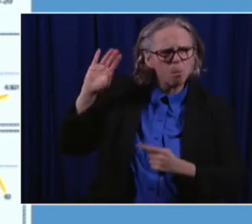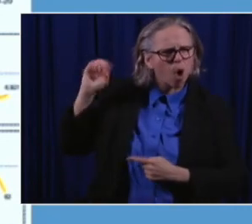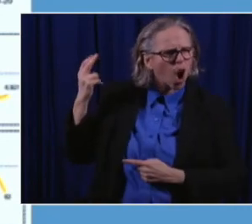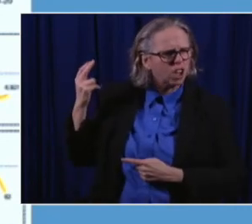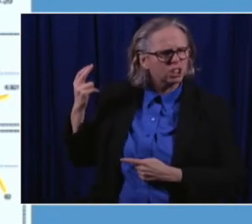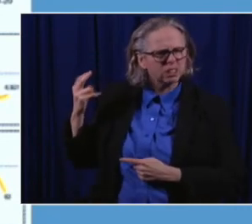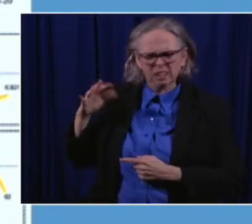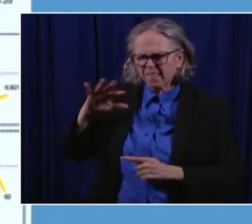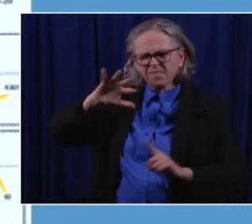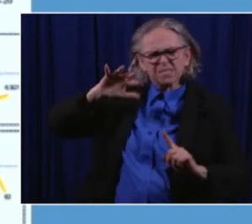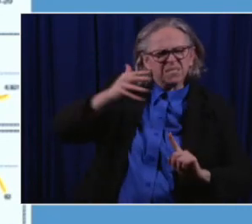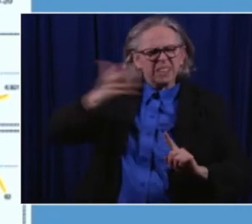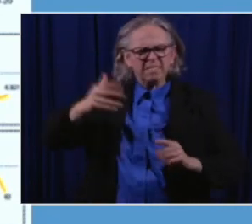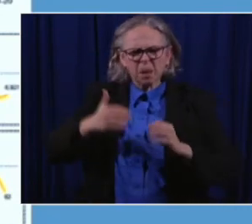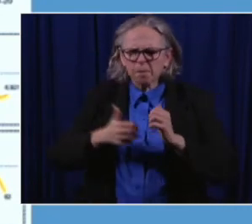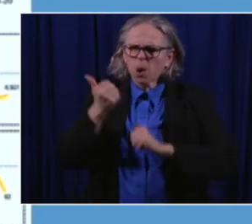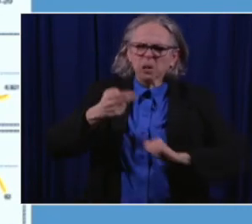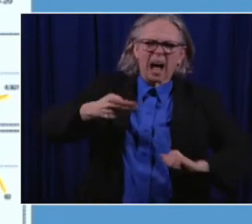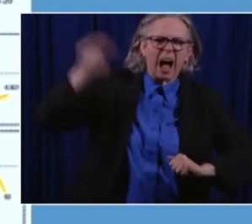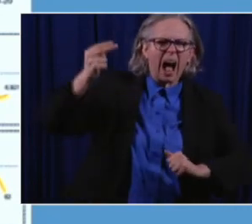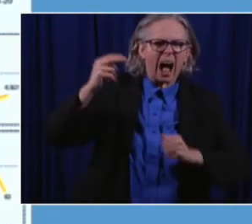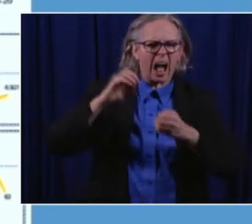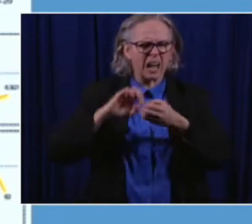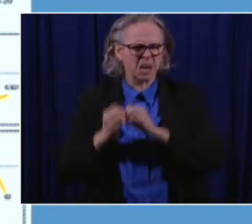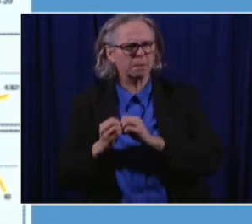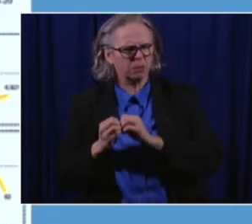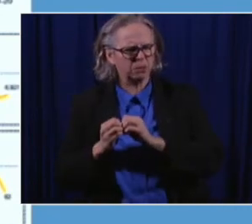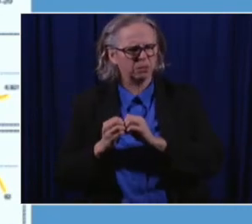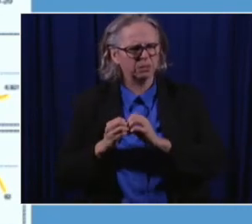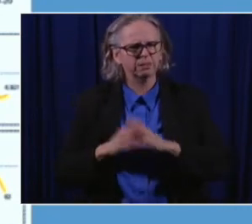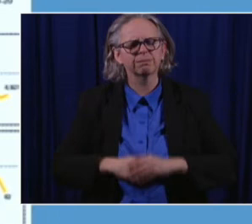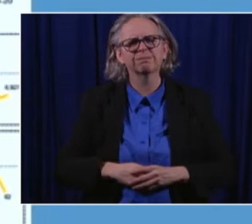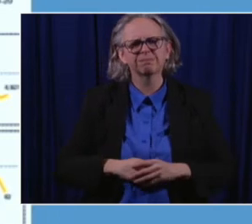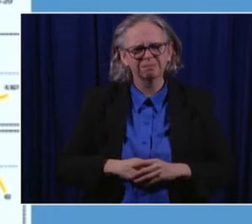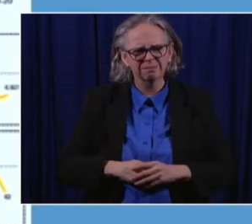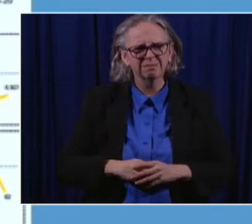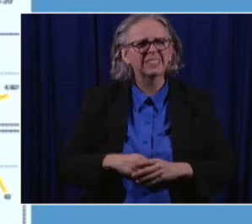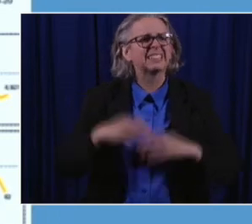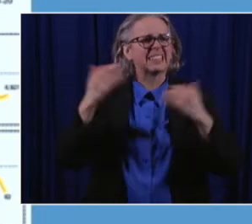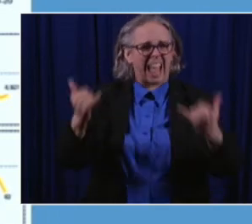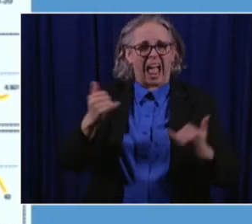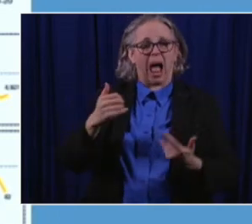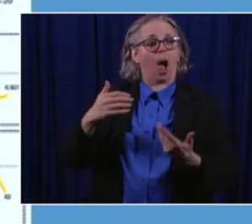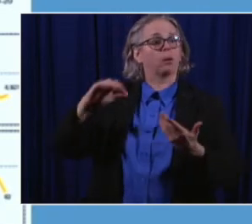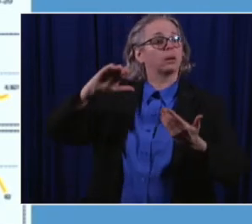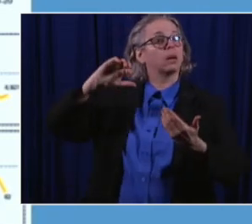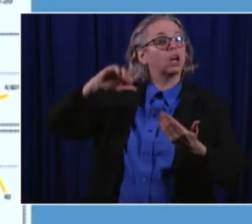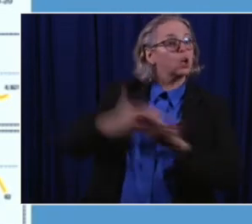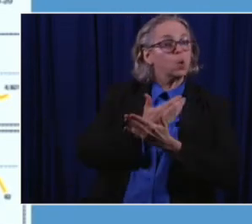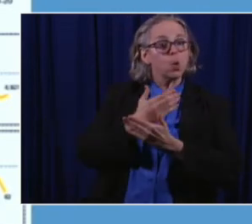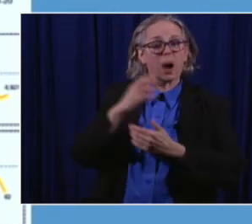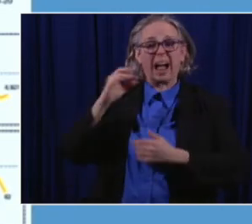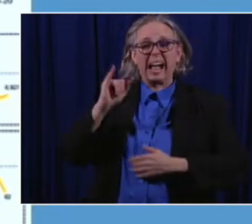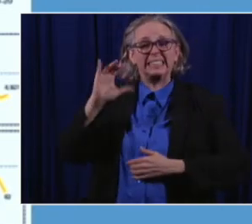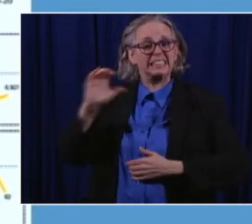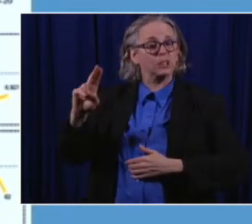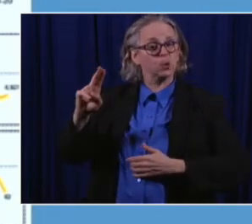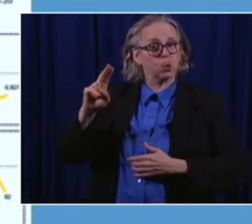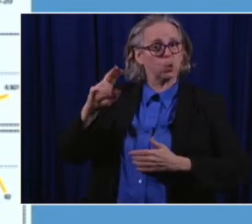have 396 new hospitalizations, 33 new ICU admissions that have been reported in the